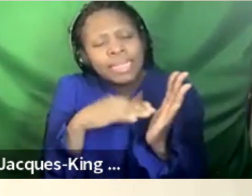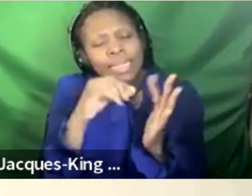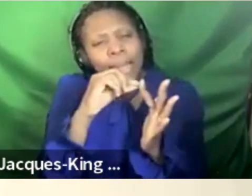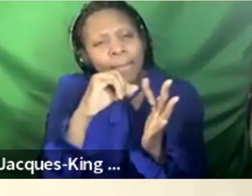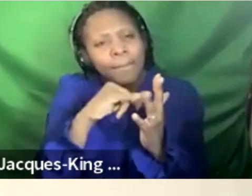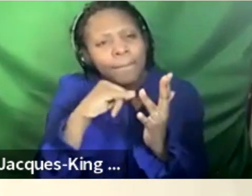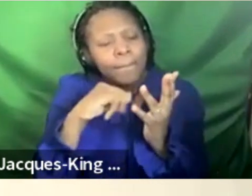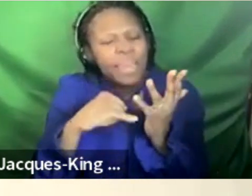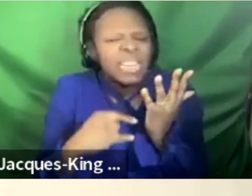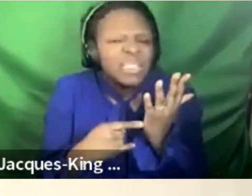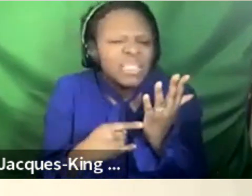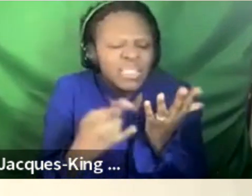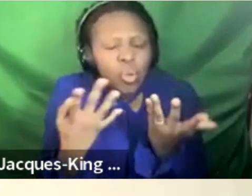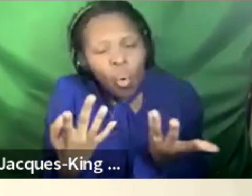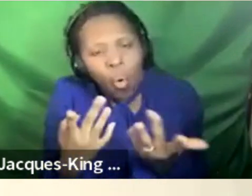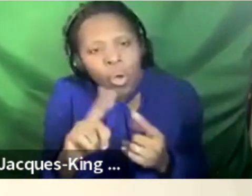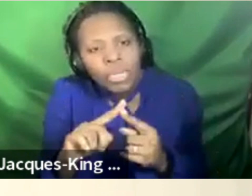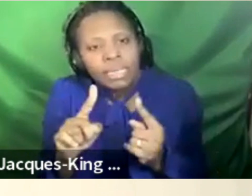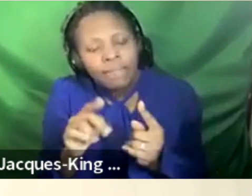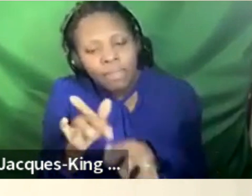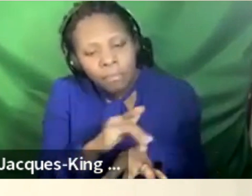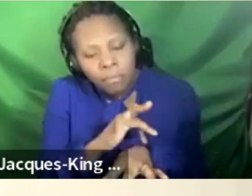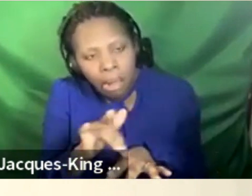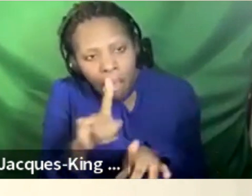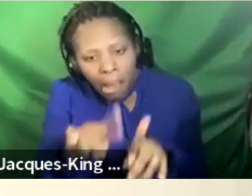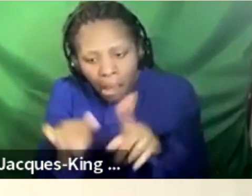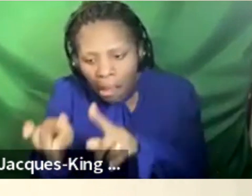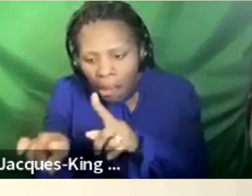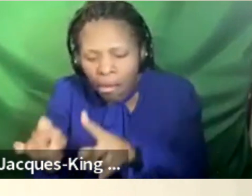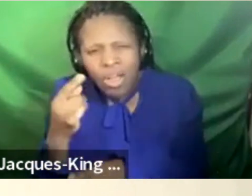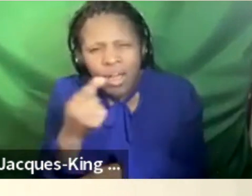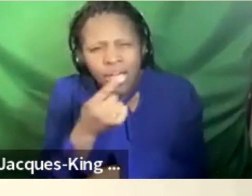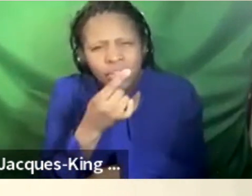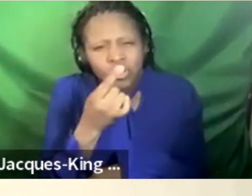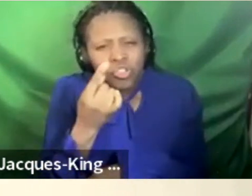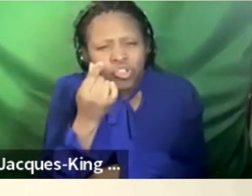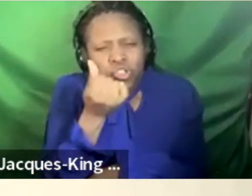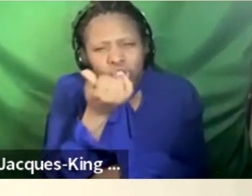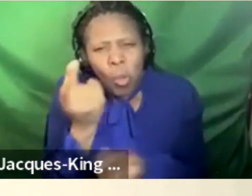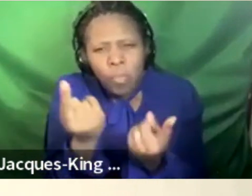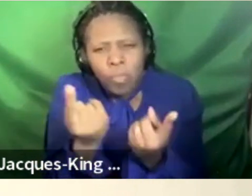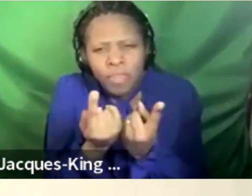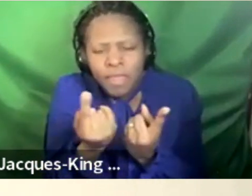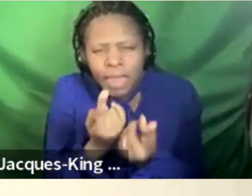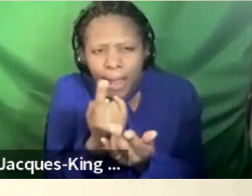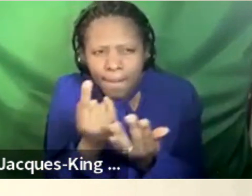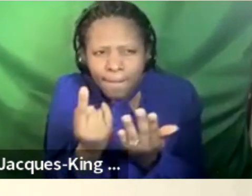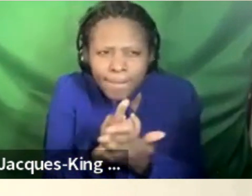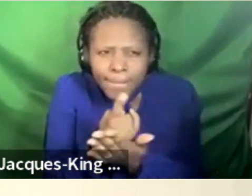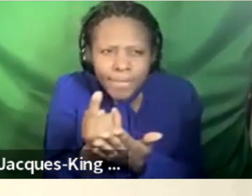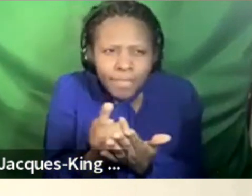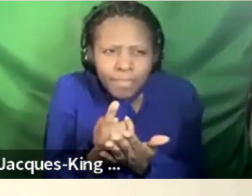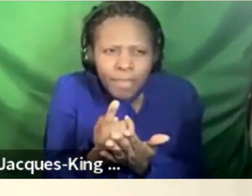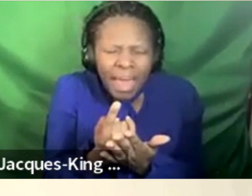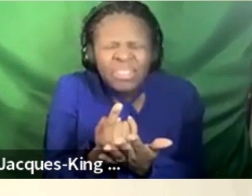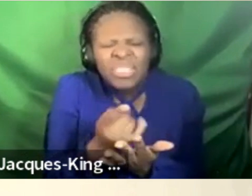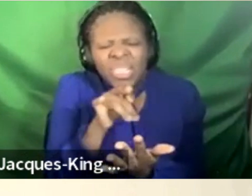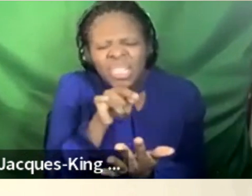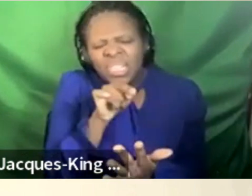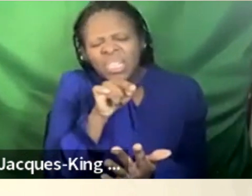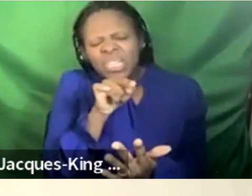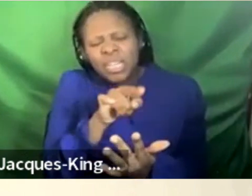with in like the Tempest or Queen Mom or anything like that, I think there's something about